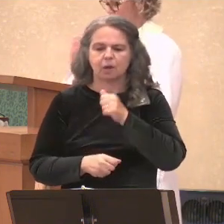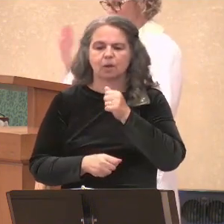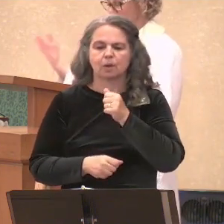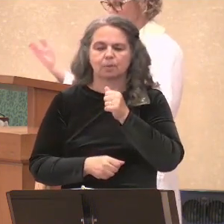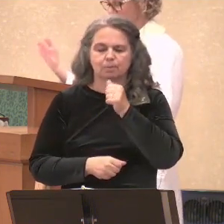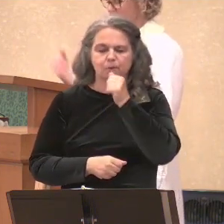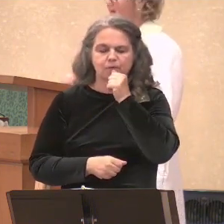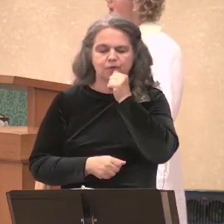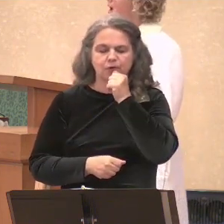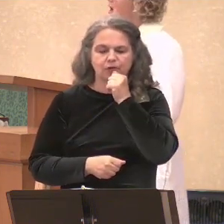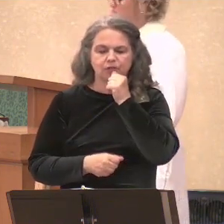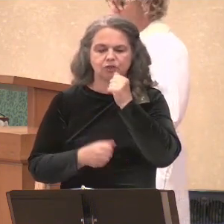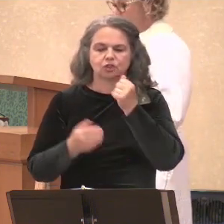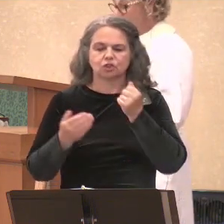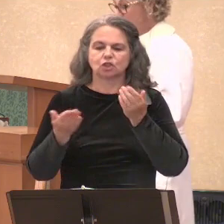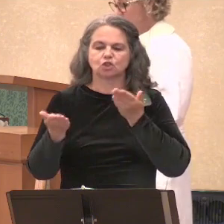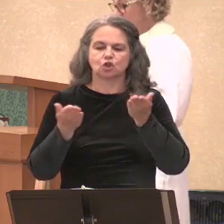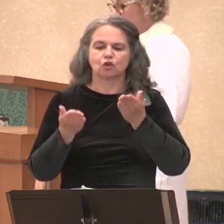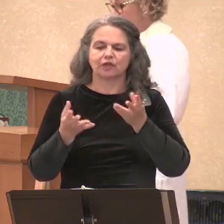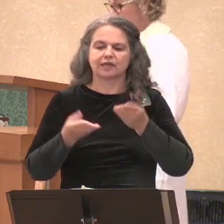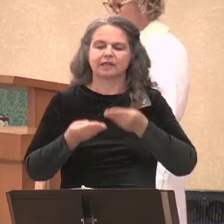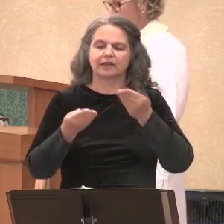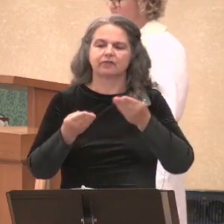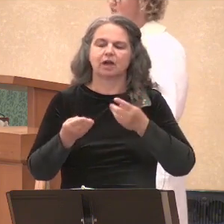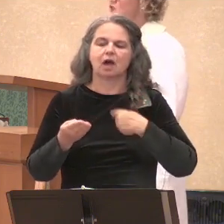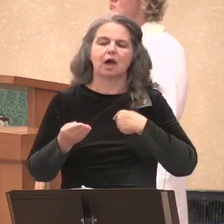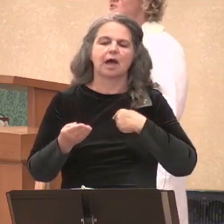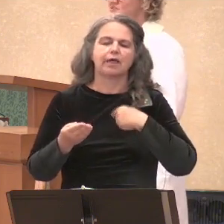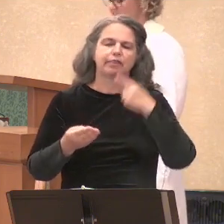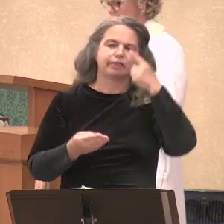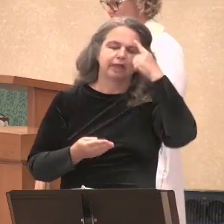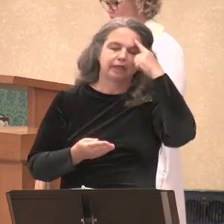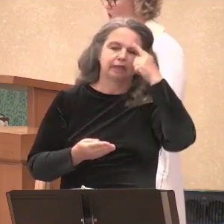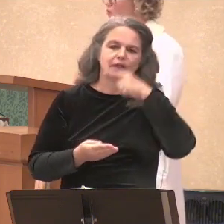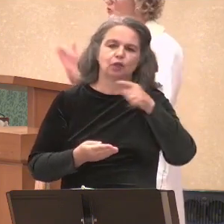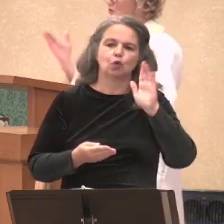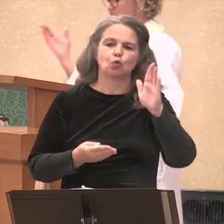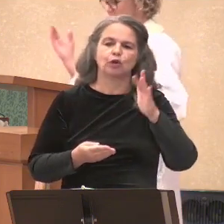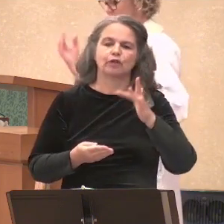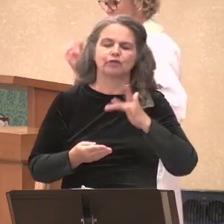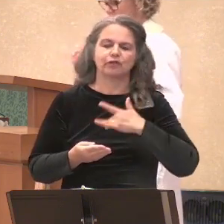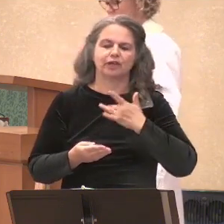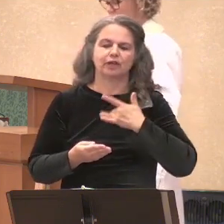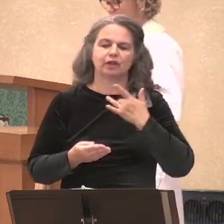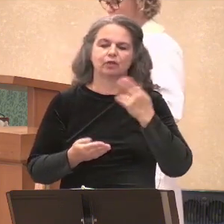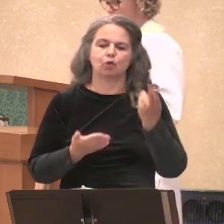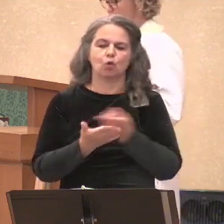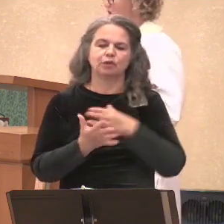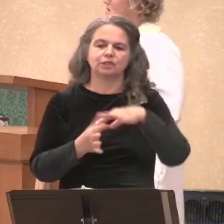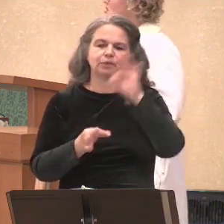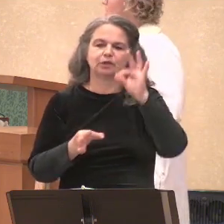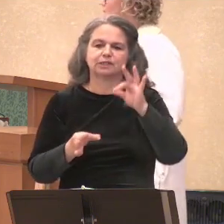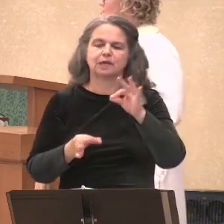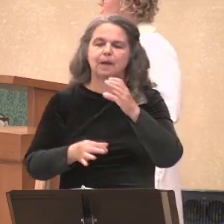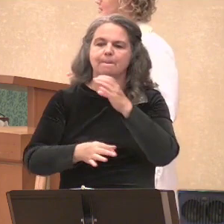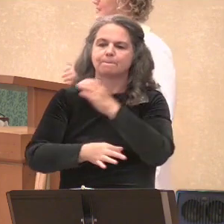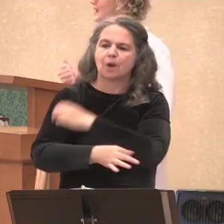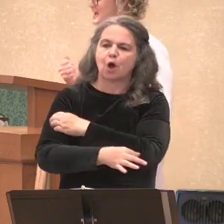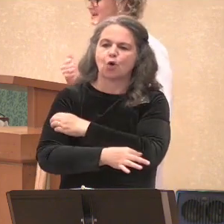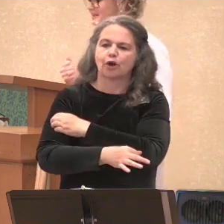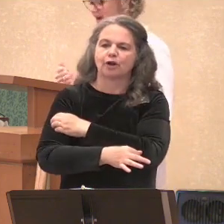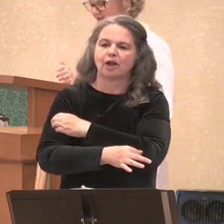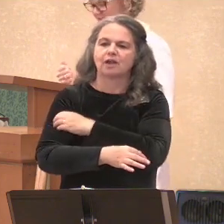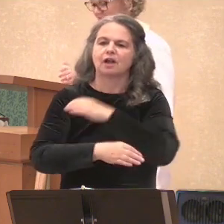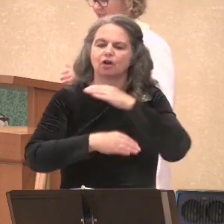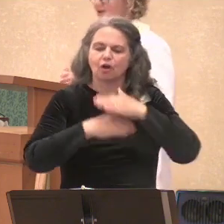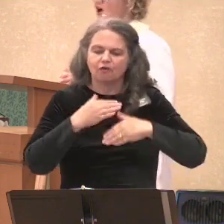serve and to give, but I suspect that you will sense the Holy Spirit's power comforting